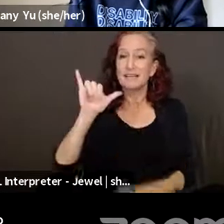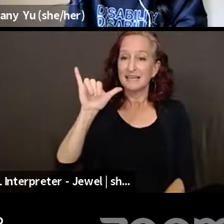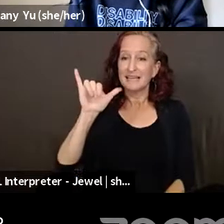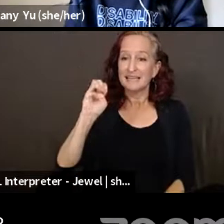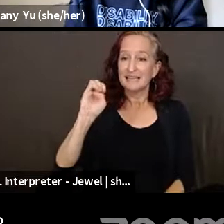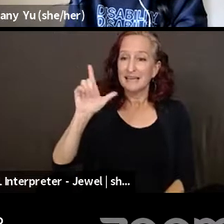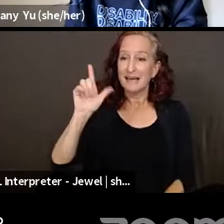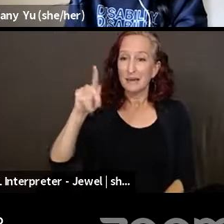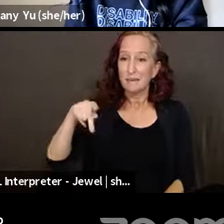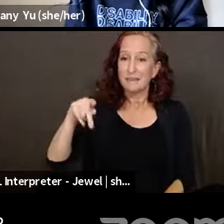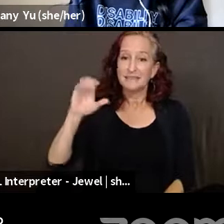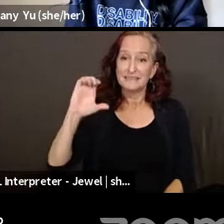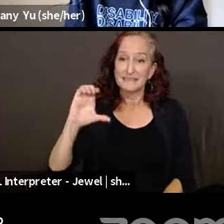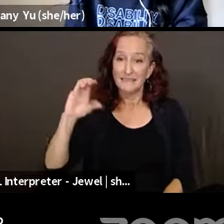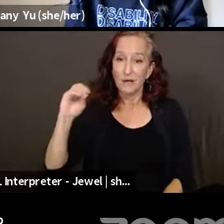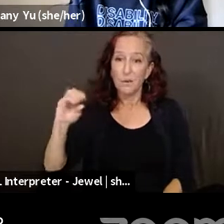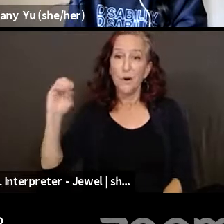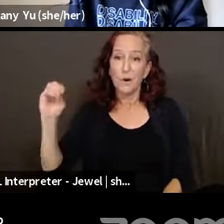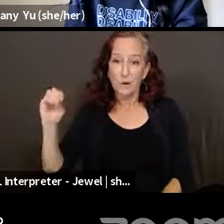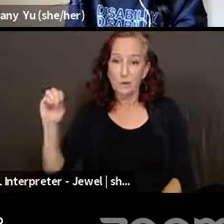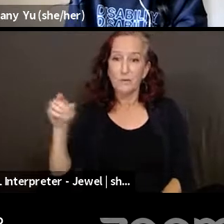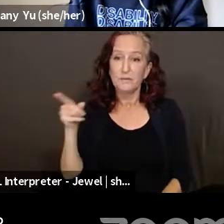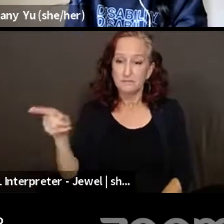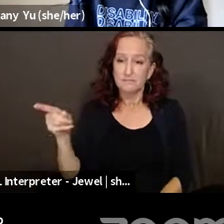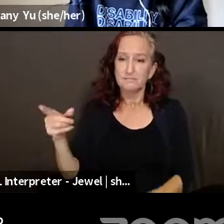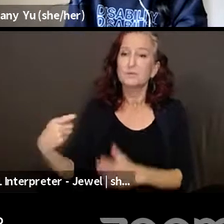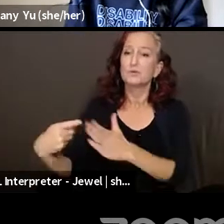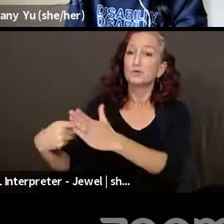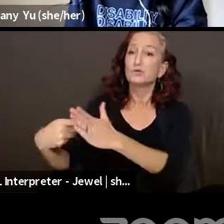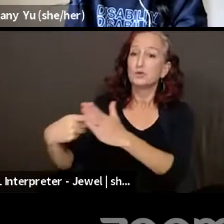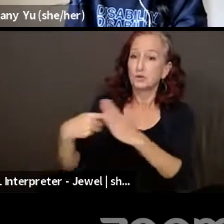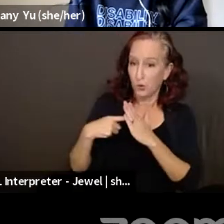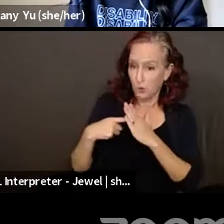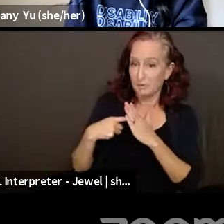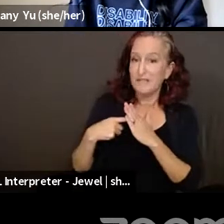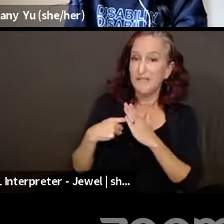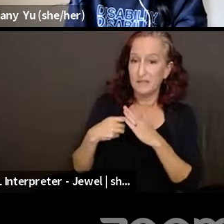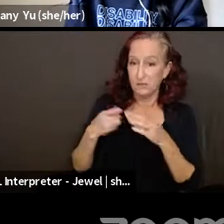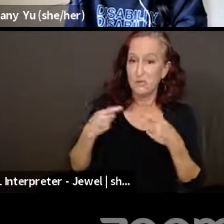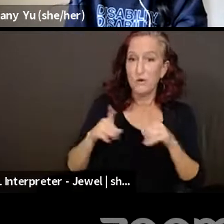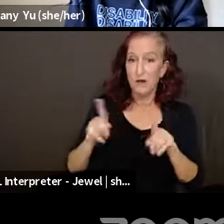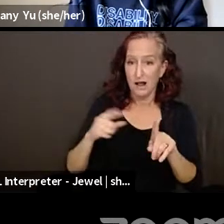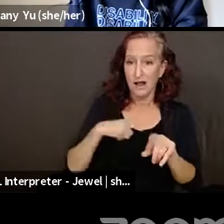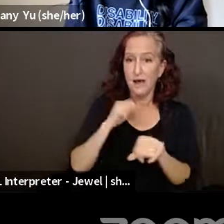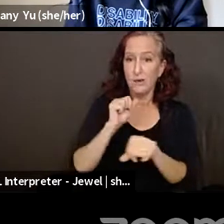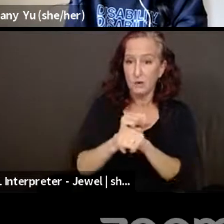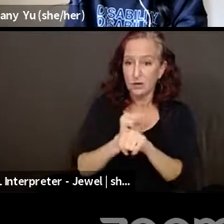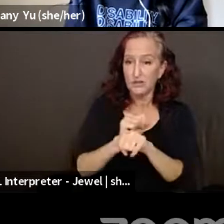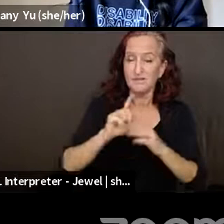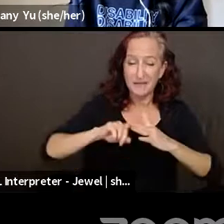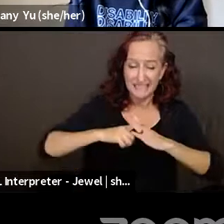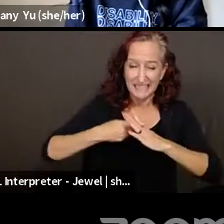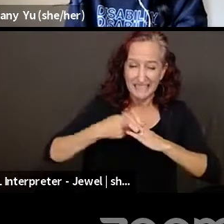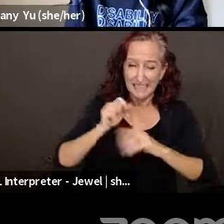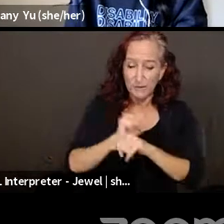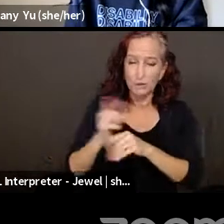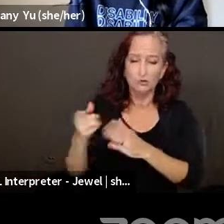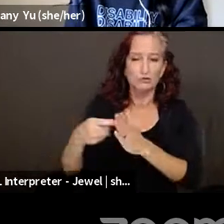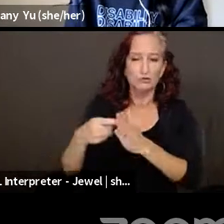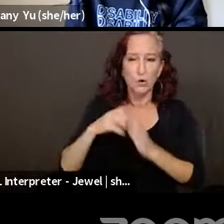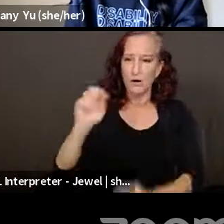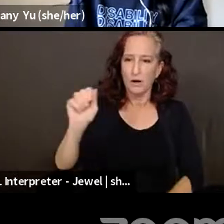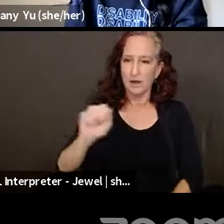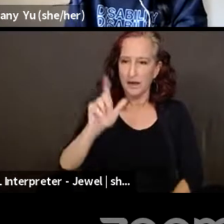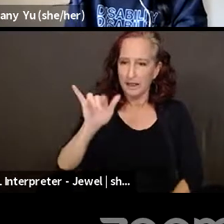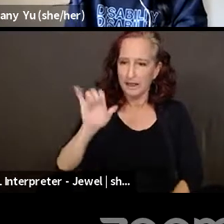really showed me early in my work what allyship was. When